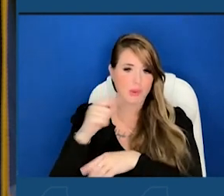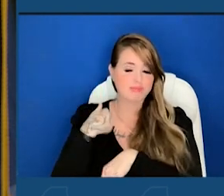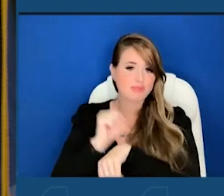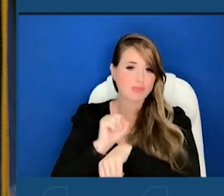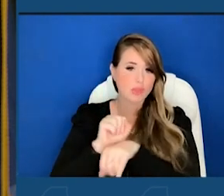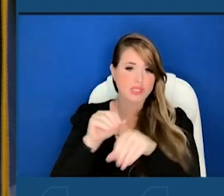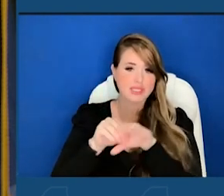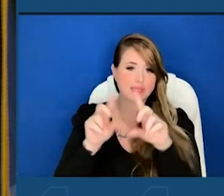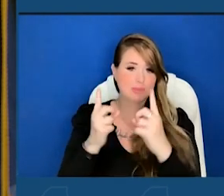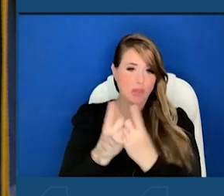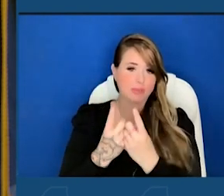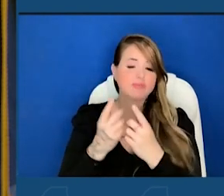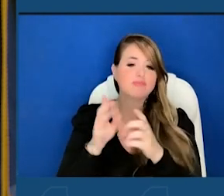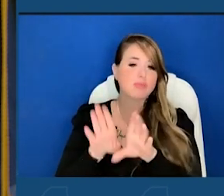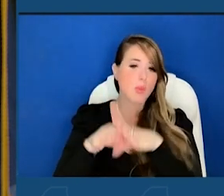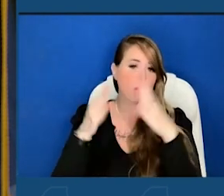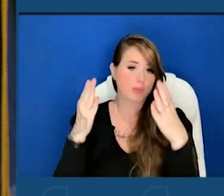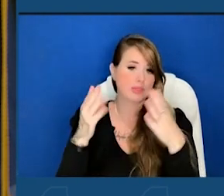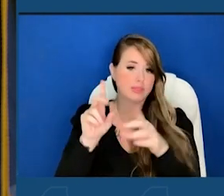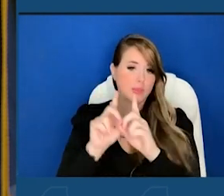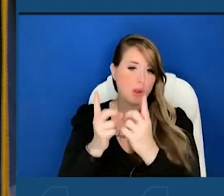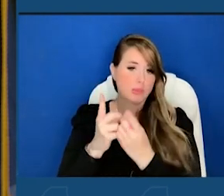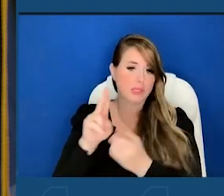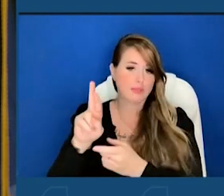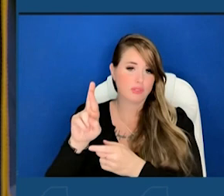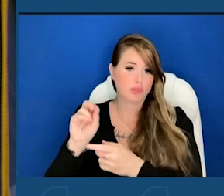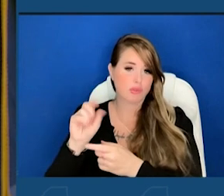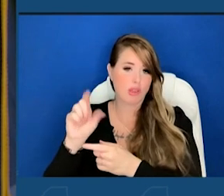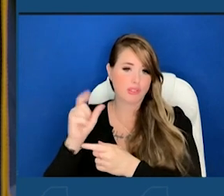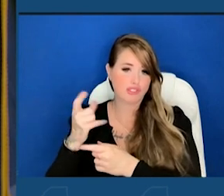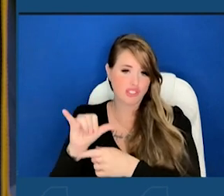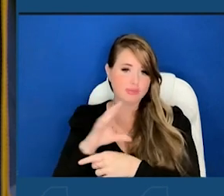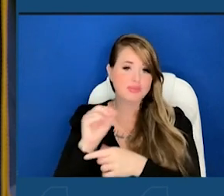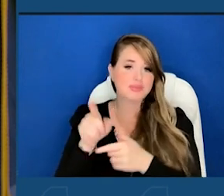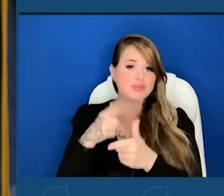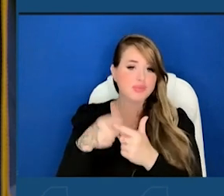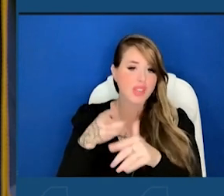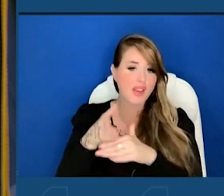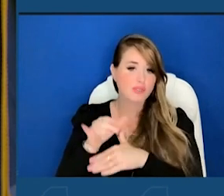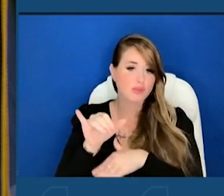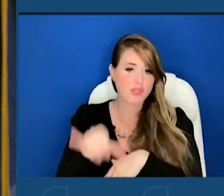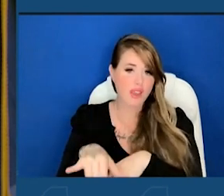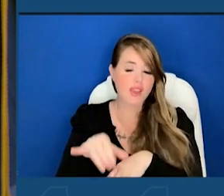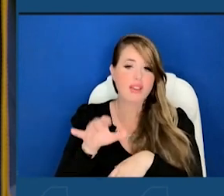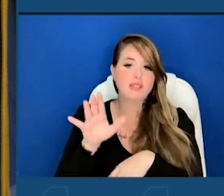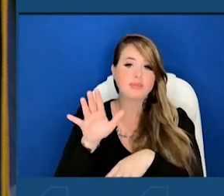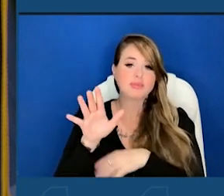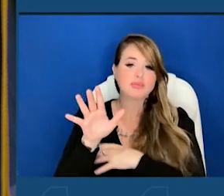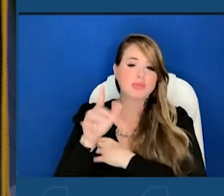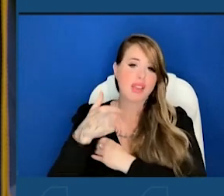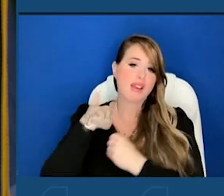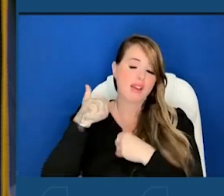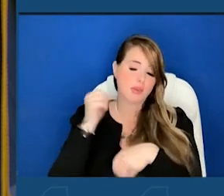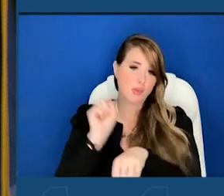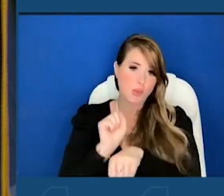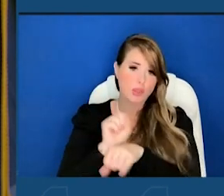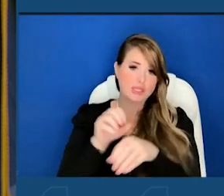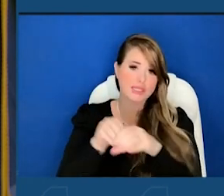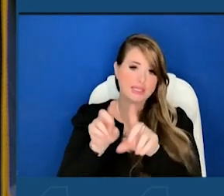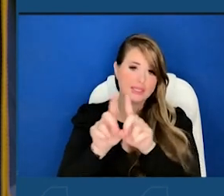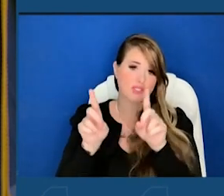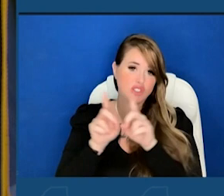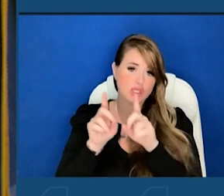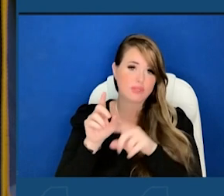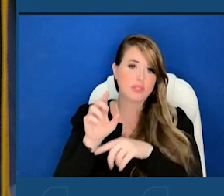department and opened up the Department of Urology. And then from there, I worked in the Division of GYN